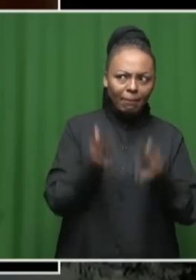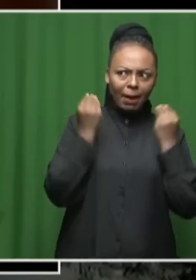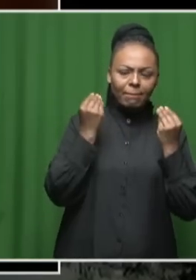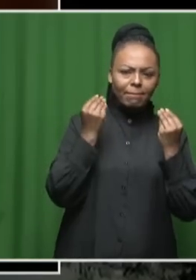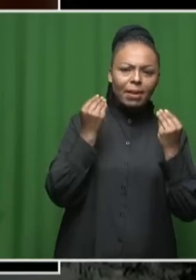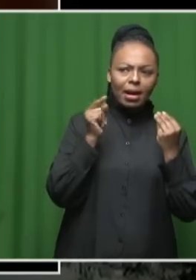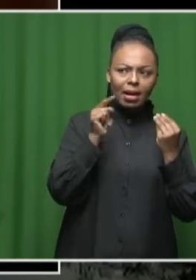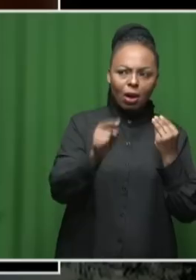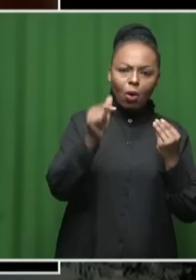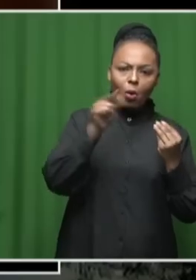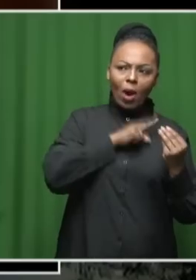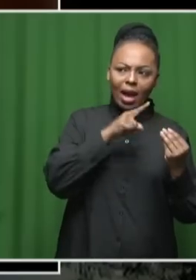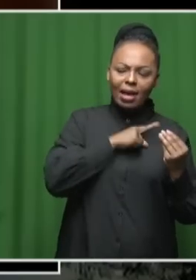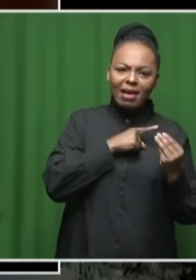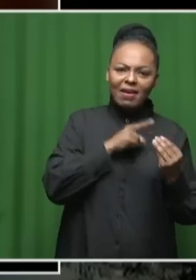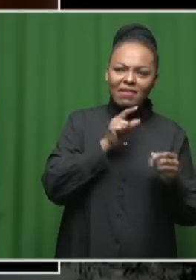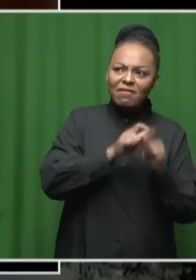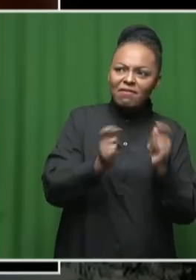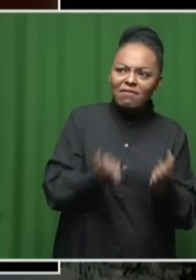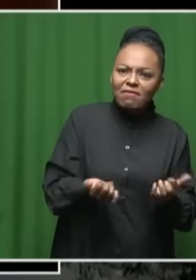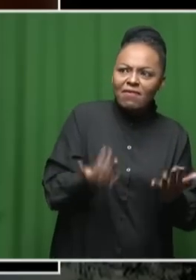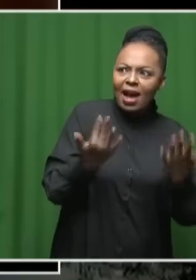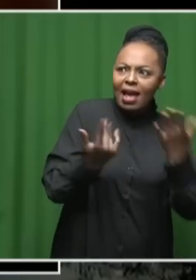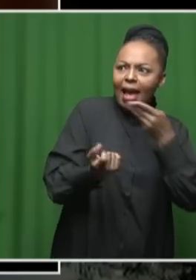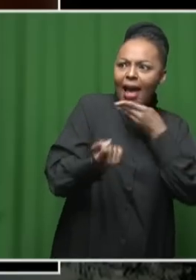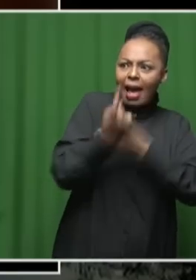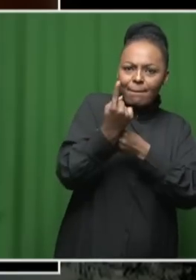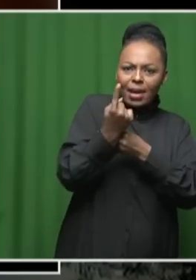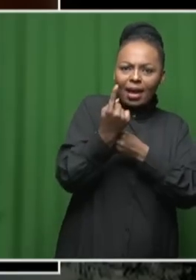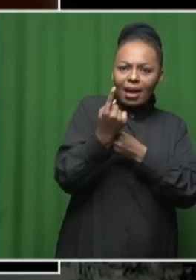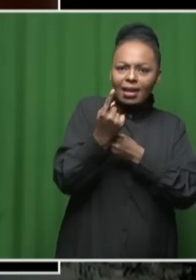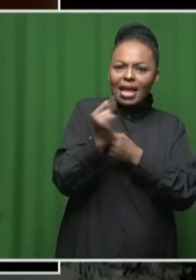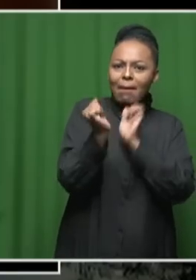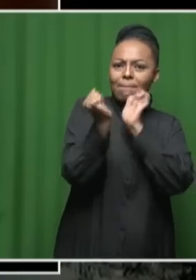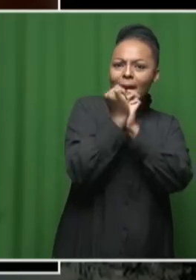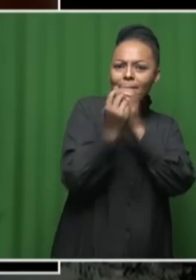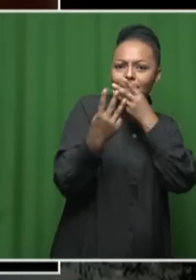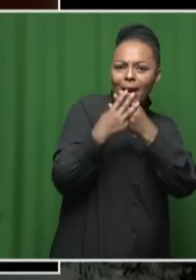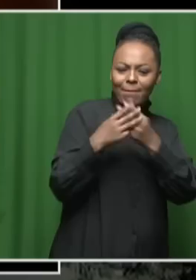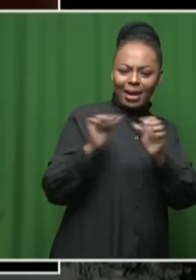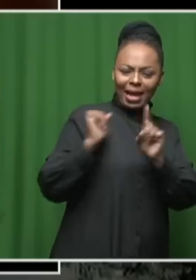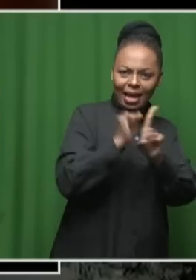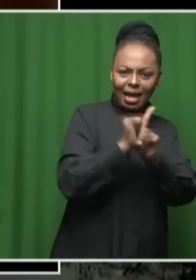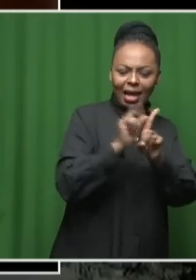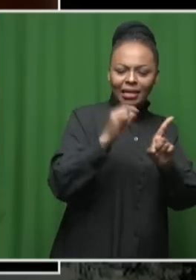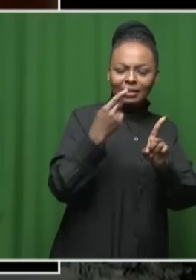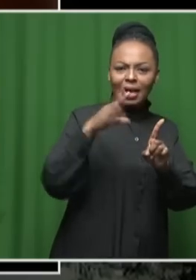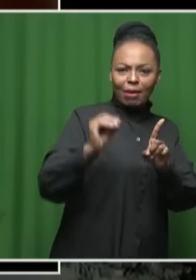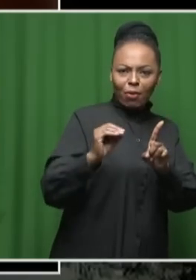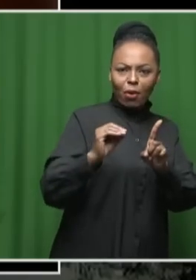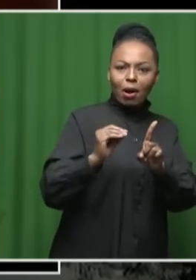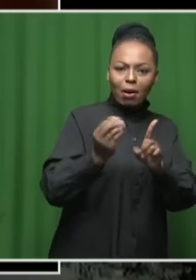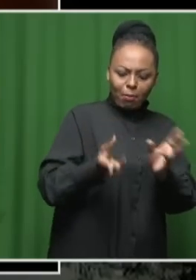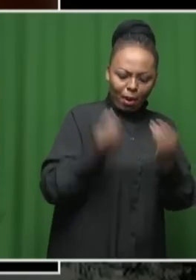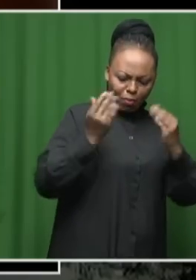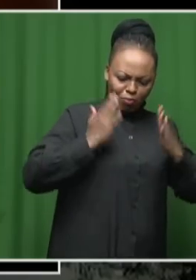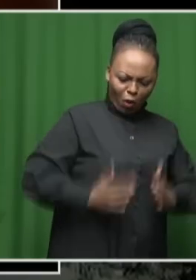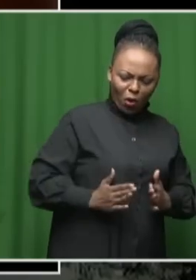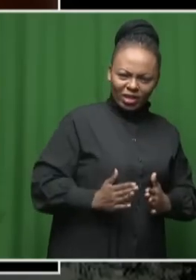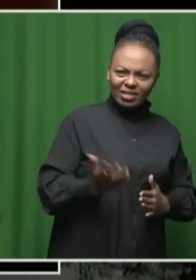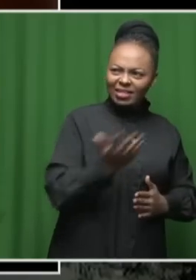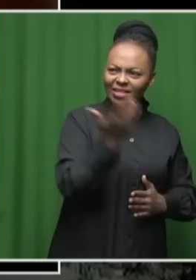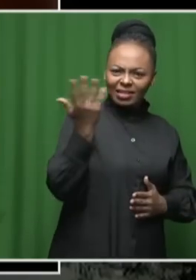that fire was reported in Thabo Bester's cell and a body was discovered, it was thought that he had